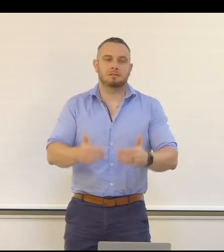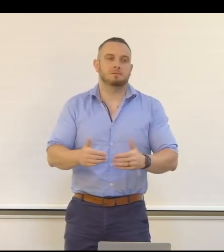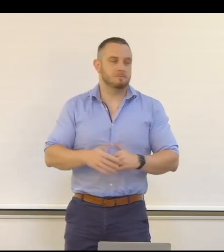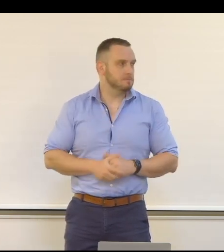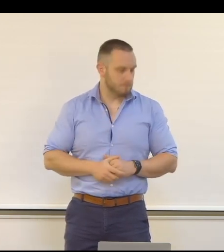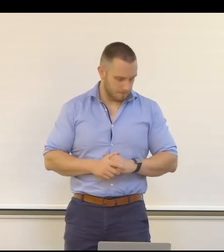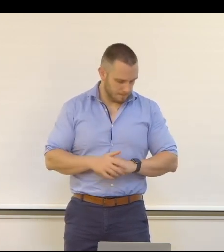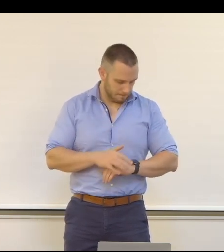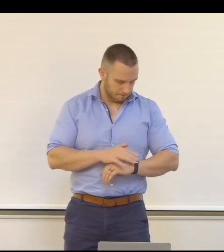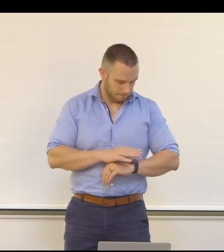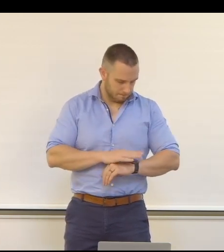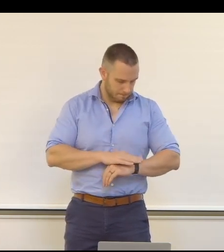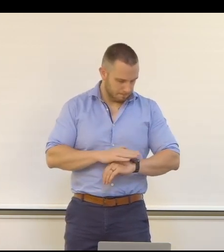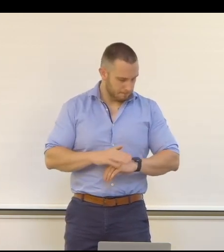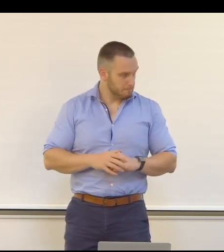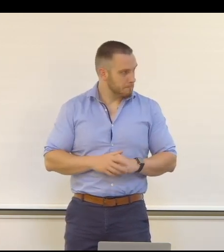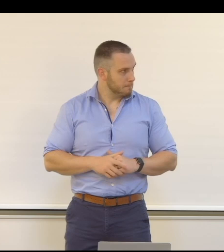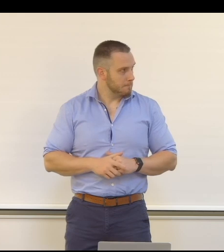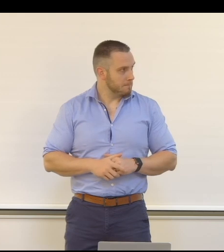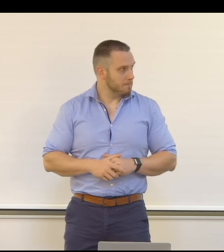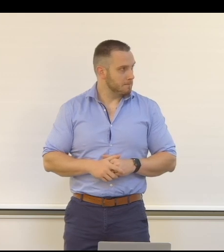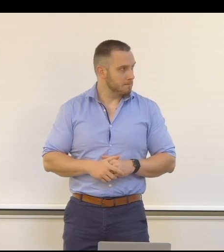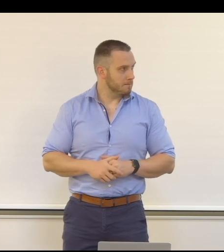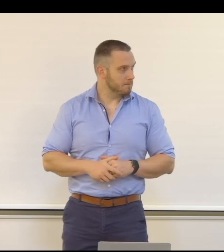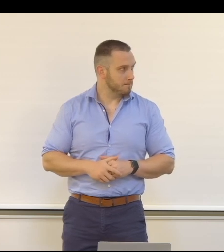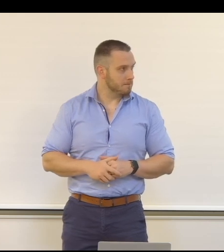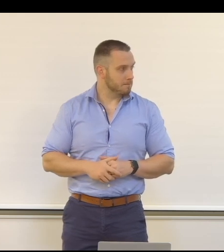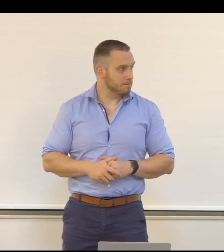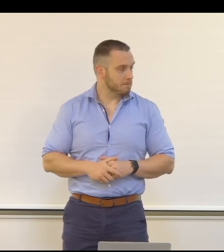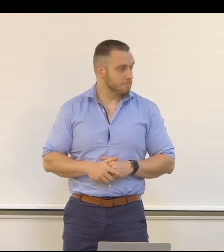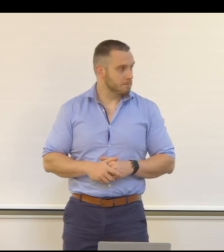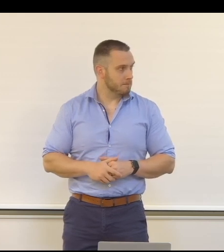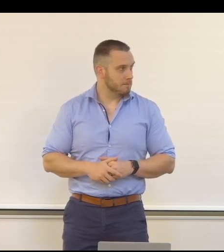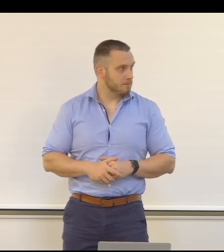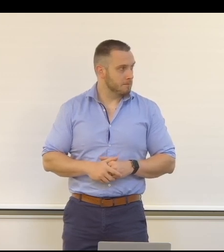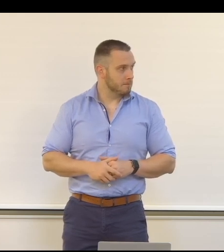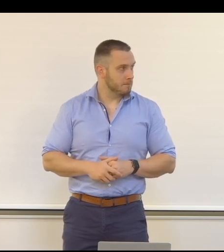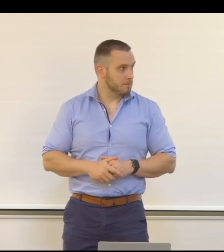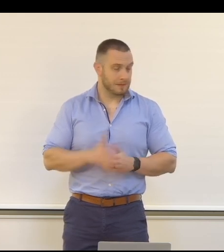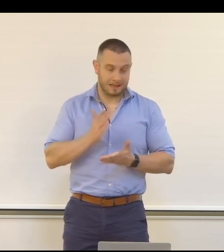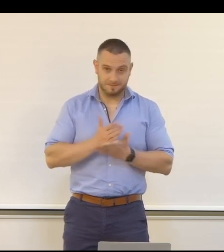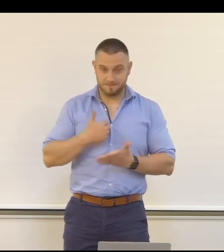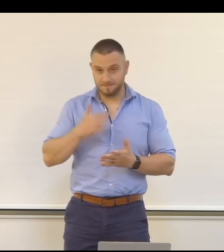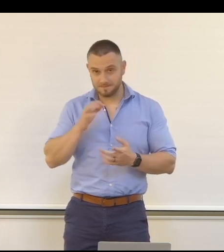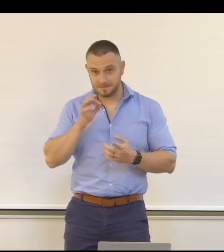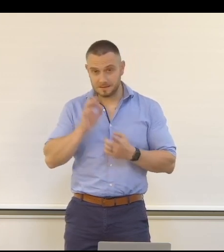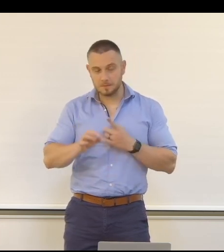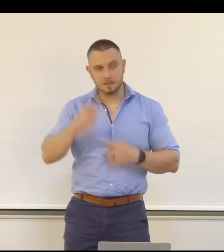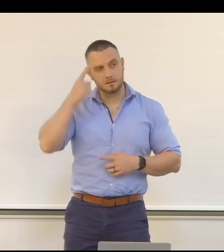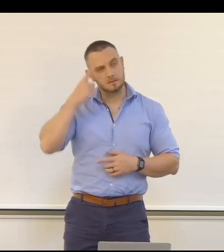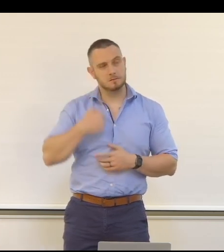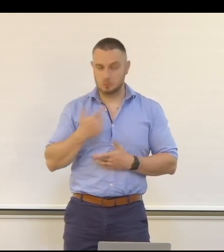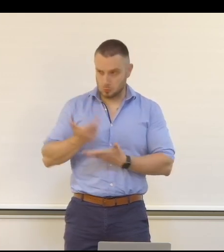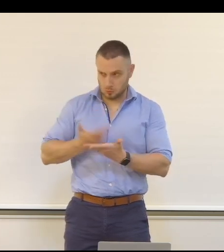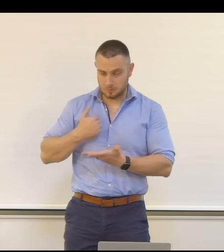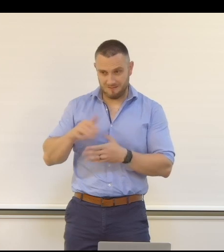then I would be called back, and I was like, yeah. Fun fact, I applied, and then I talked about it to my family